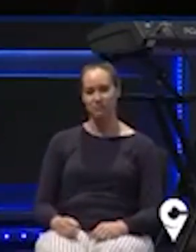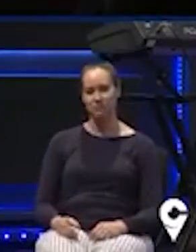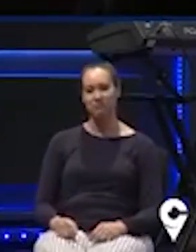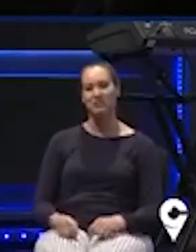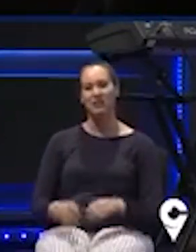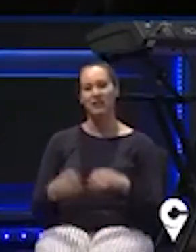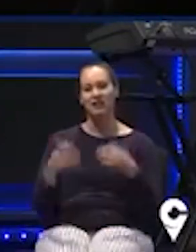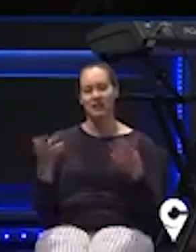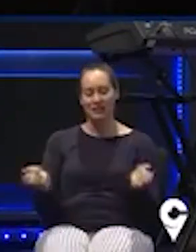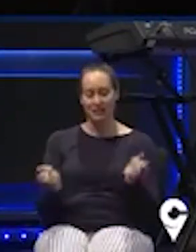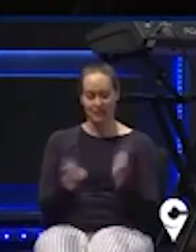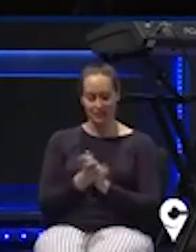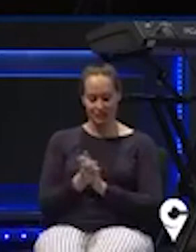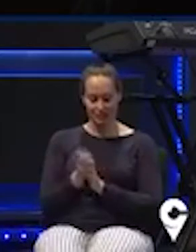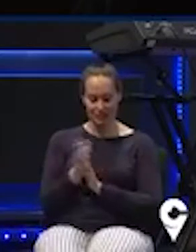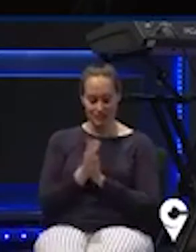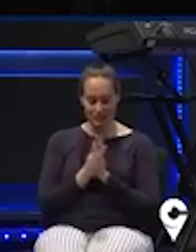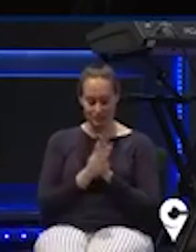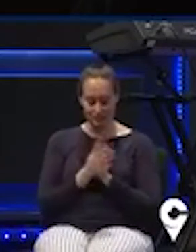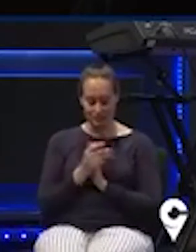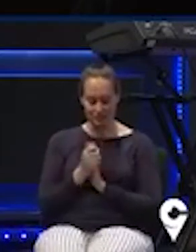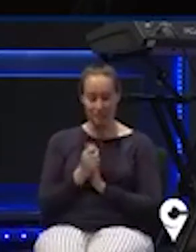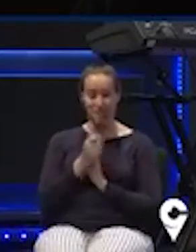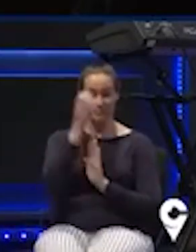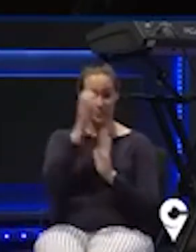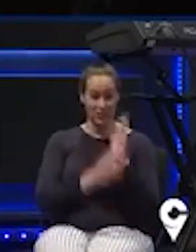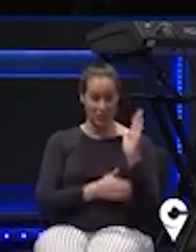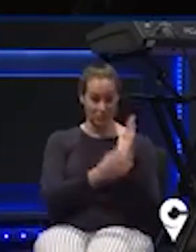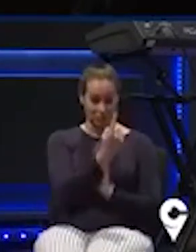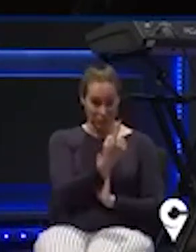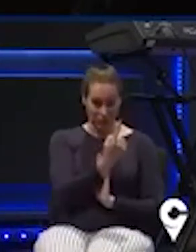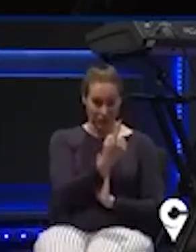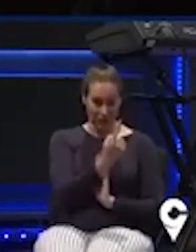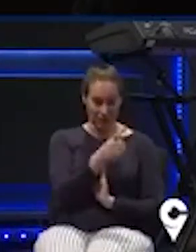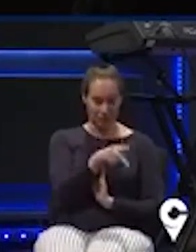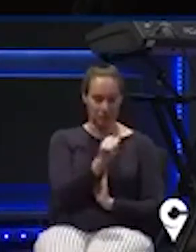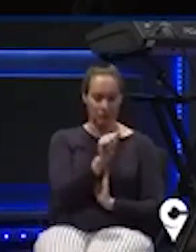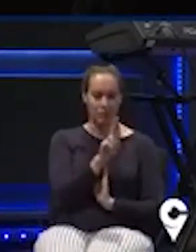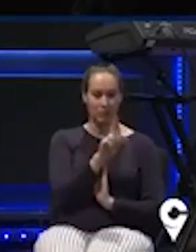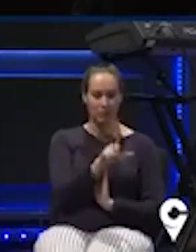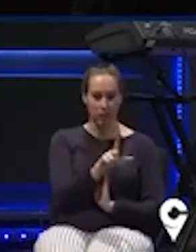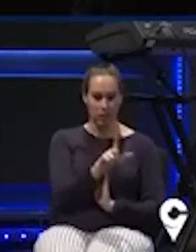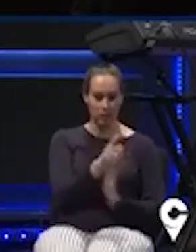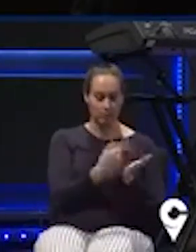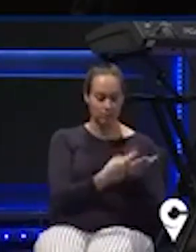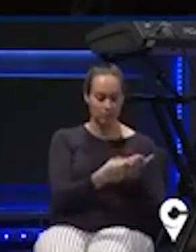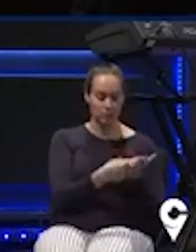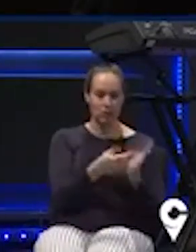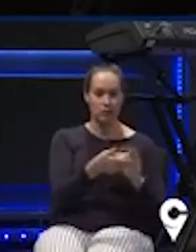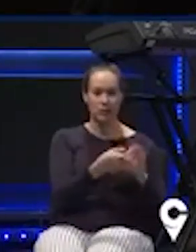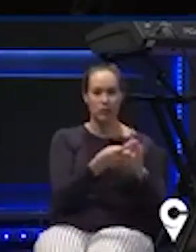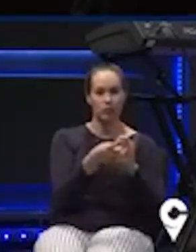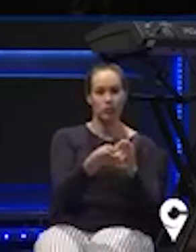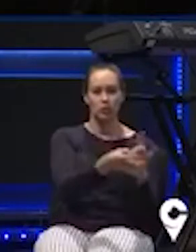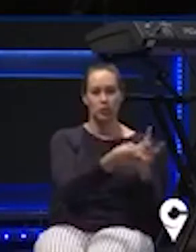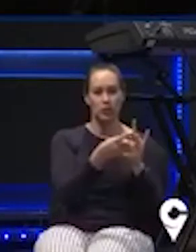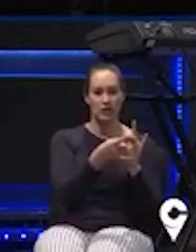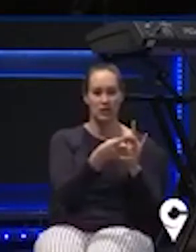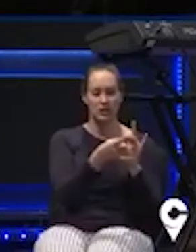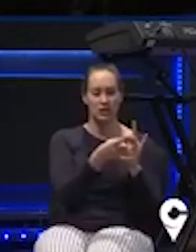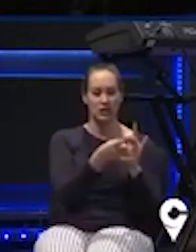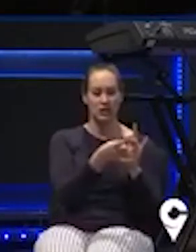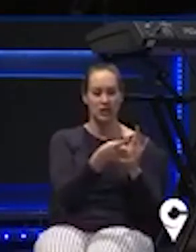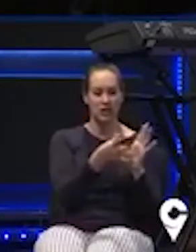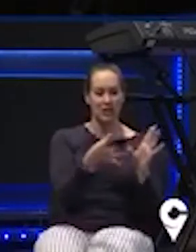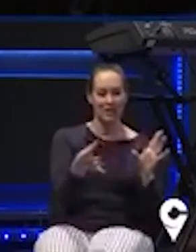partner, when in chapter 1, Paul talked about unity, and the partner of unity is humility, and